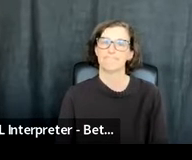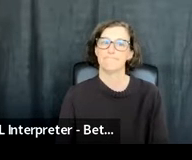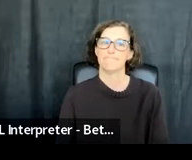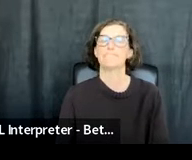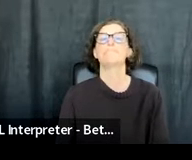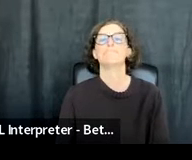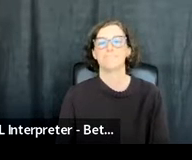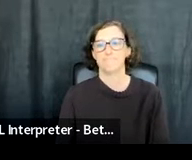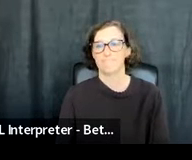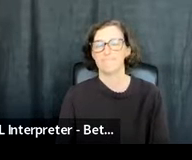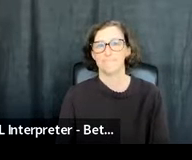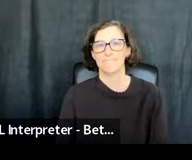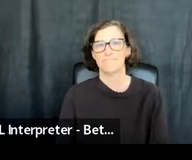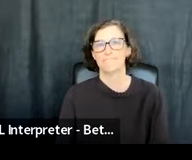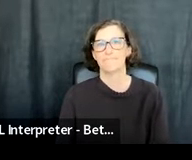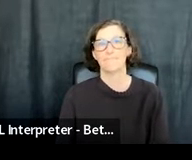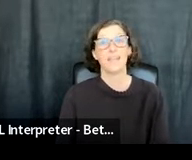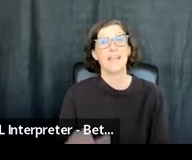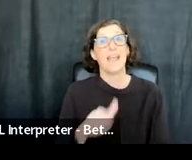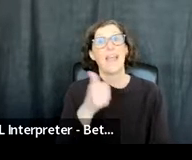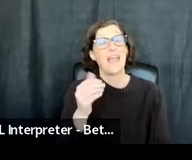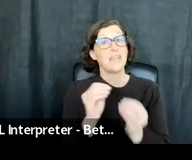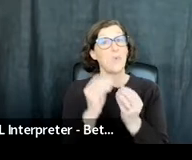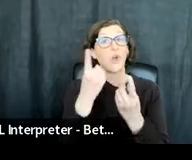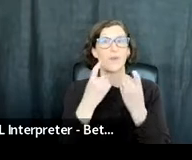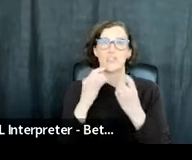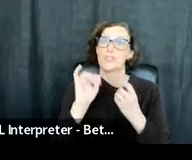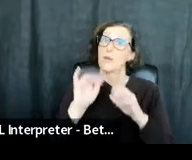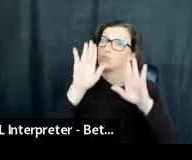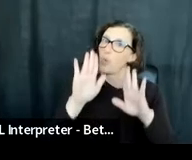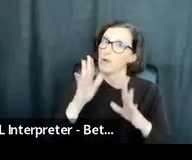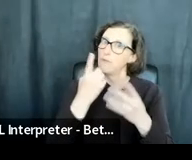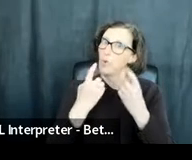All right. Great question. Are there any more questions? That was a really good question.